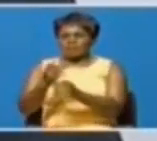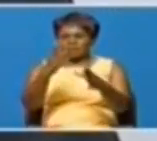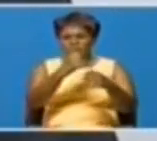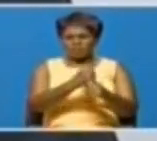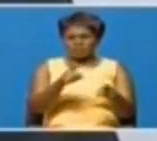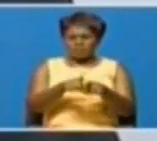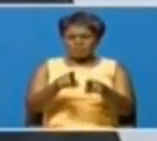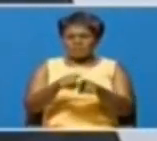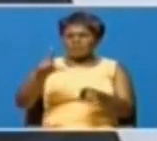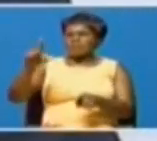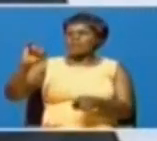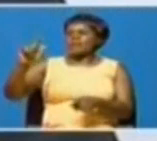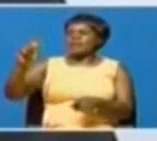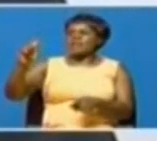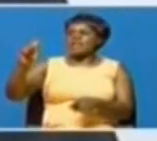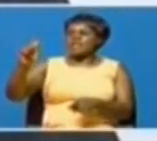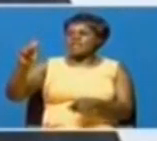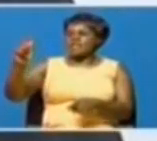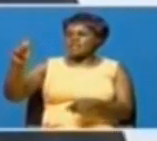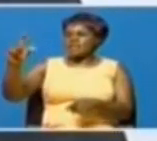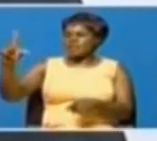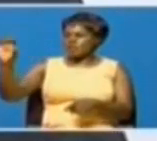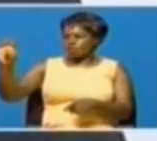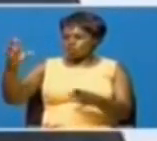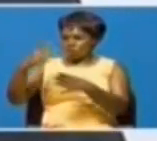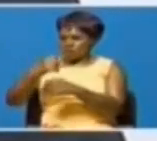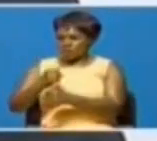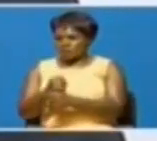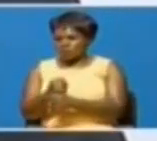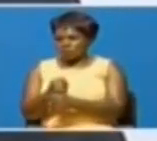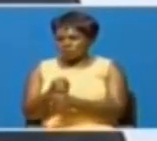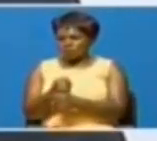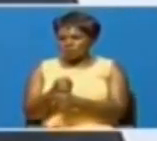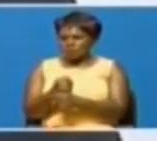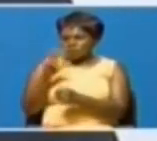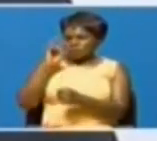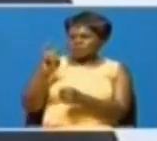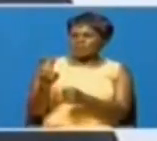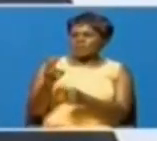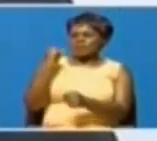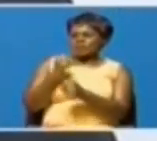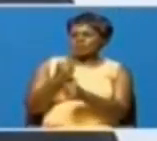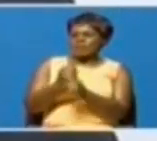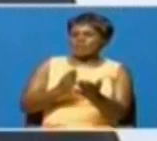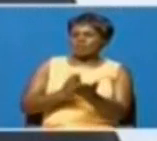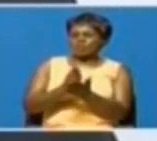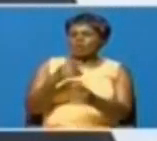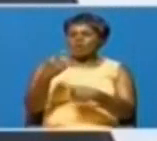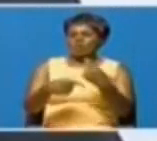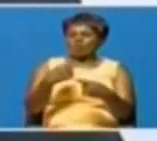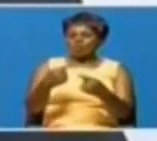Little, you know, who's offering this type of innovative solution. We're looking at ensuring that we continue